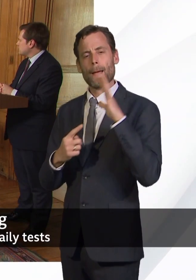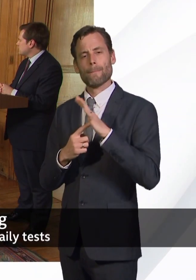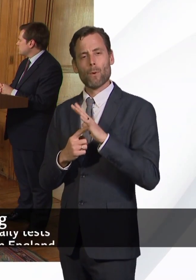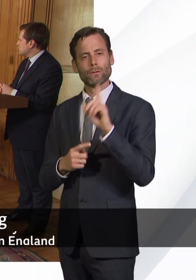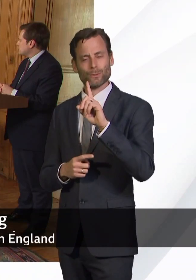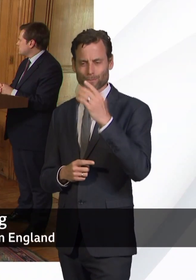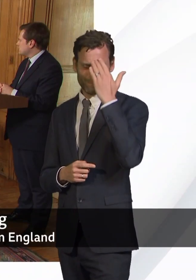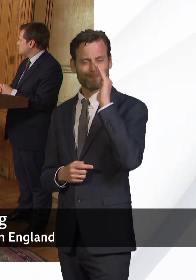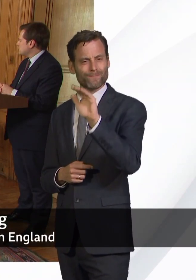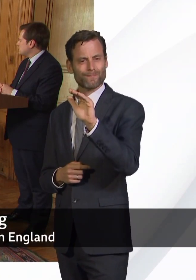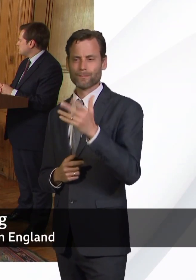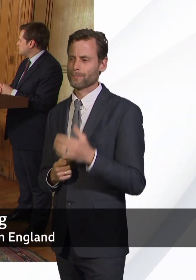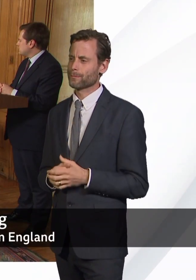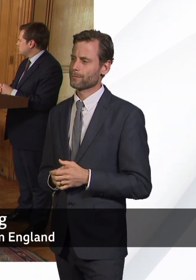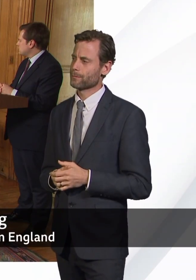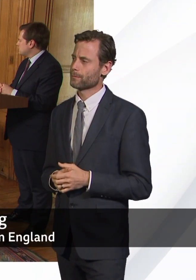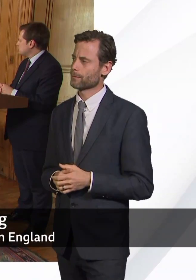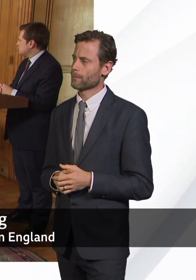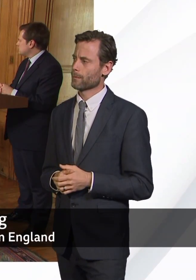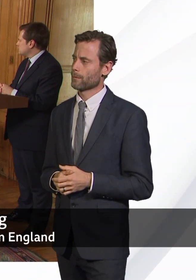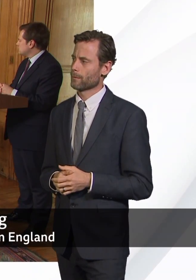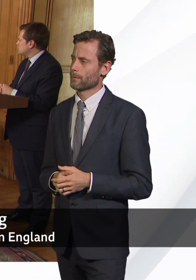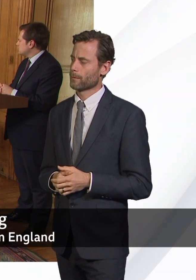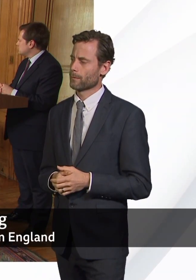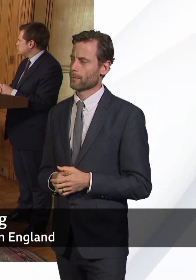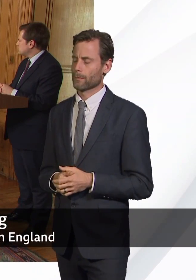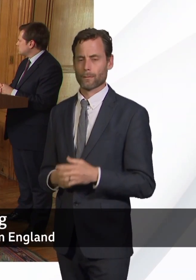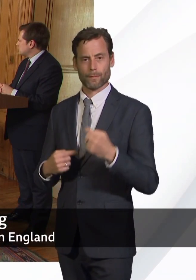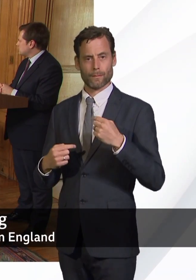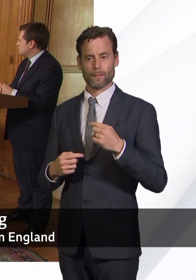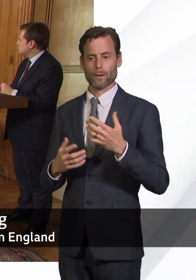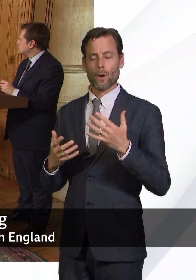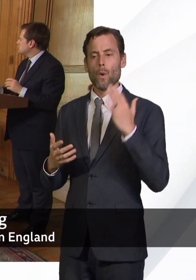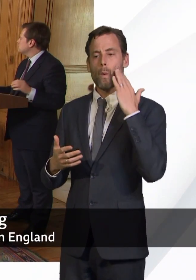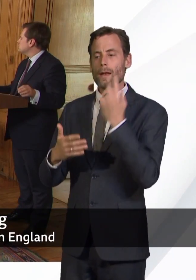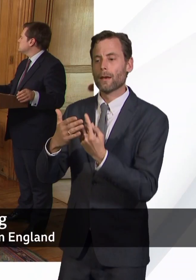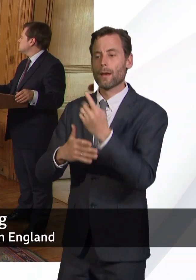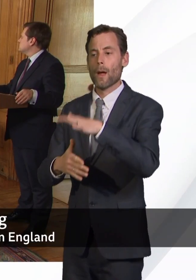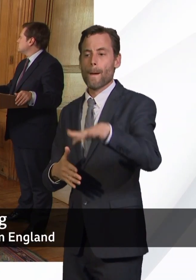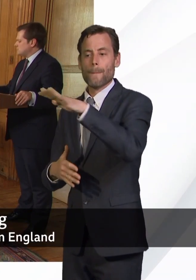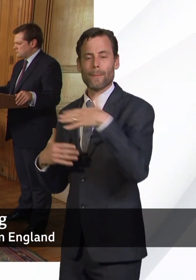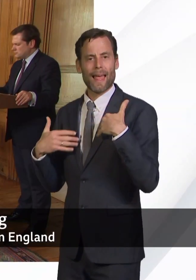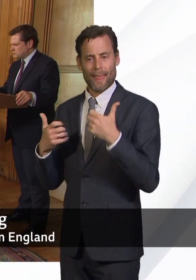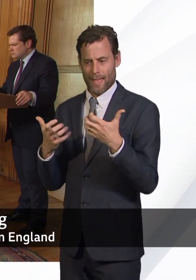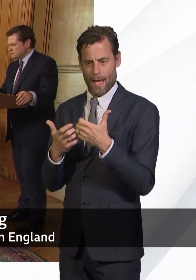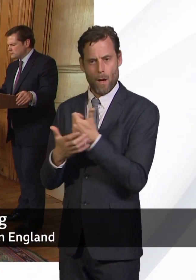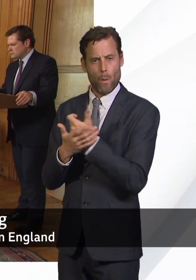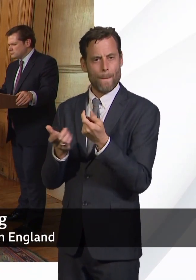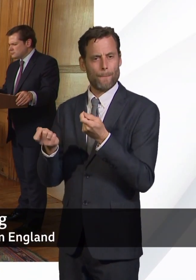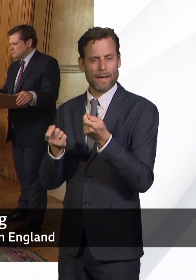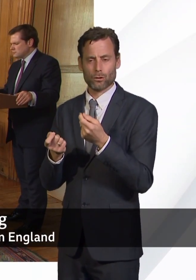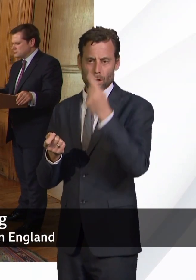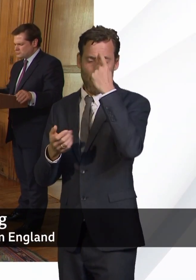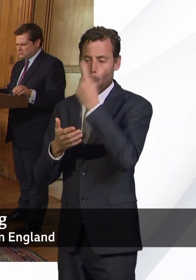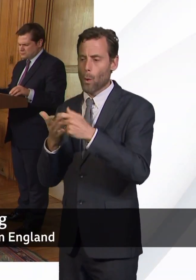that there's an understanding of how a public health incident is managed. So whether it be COVID-19 or any